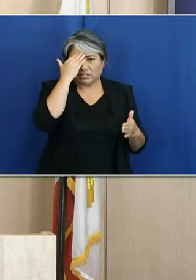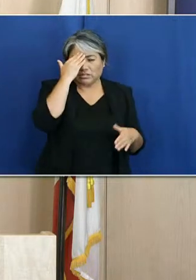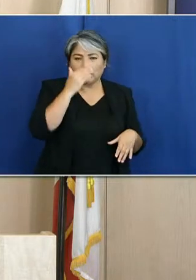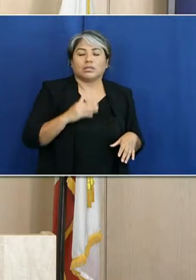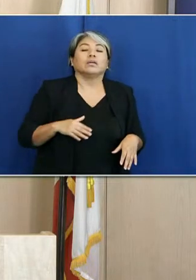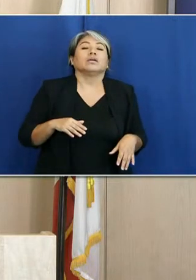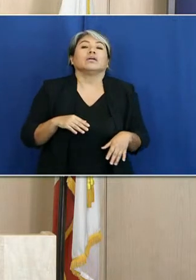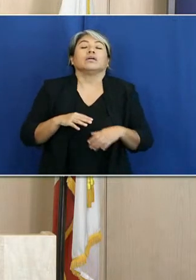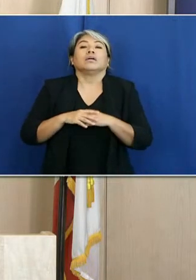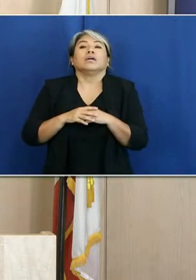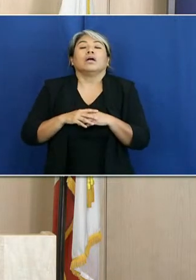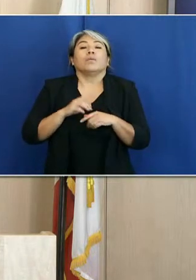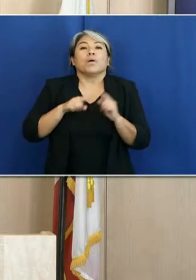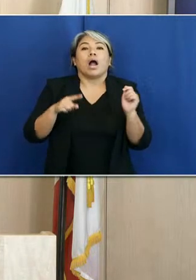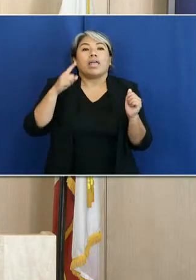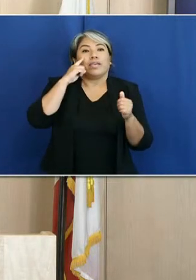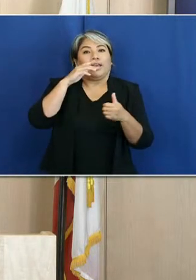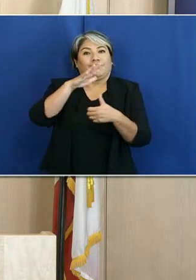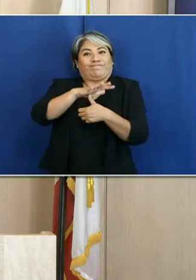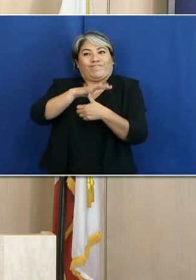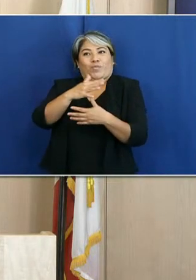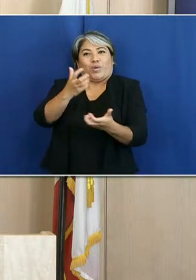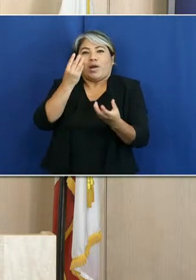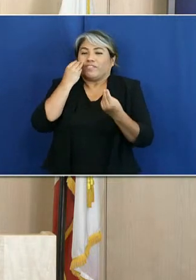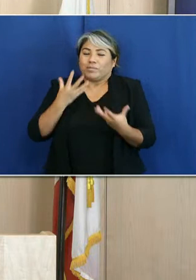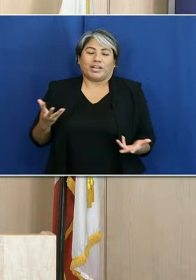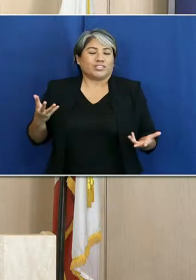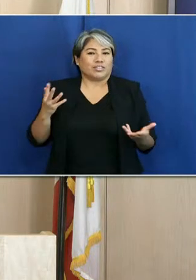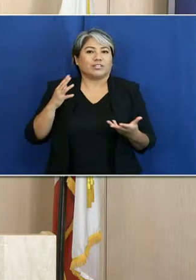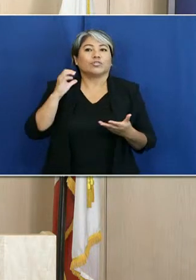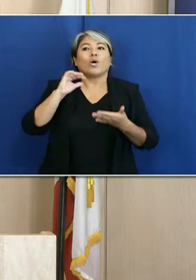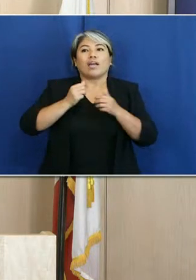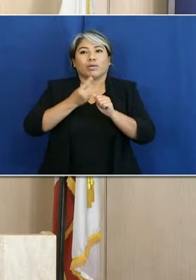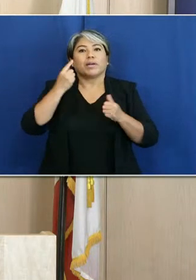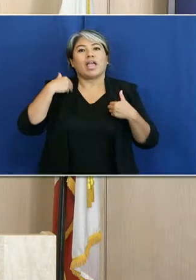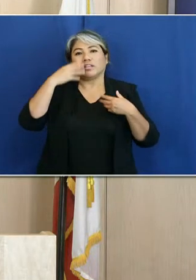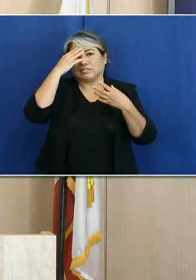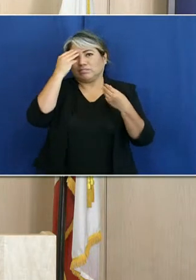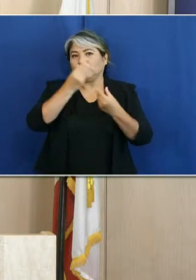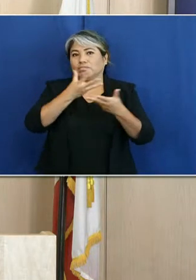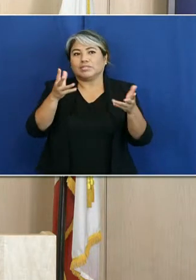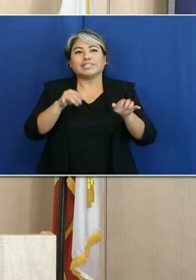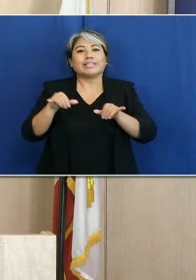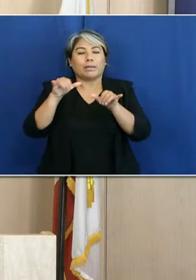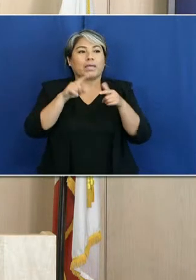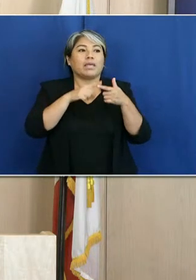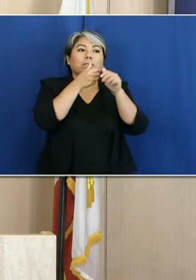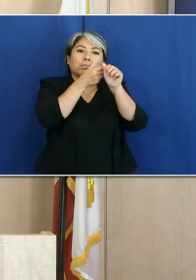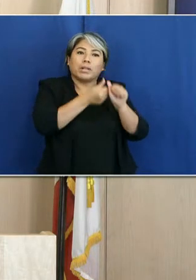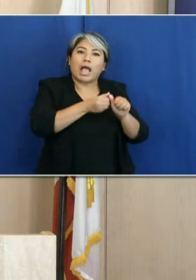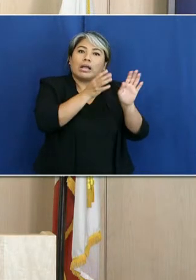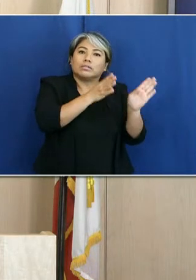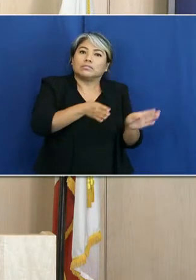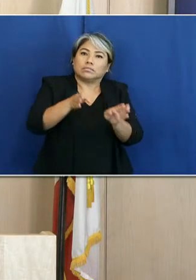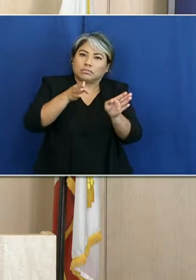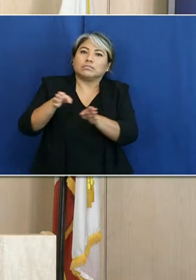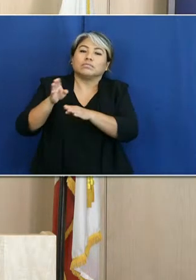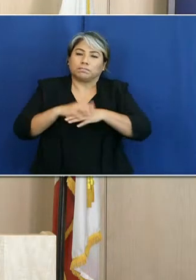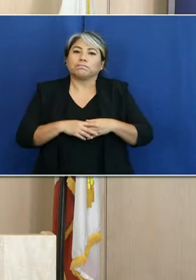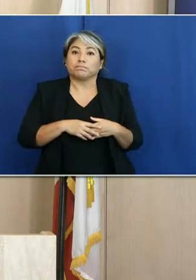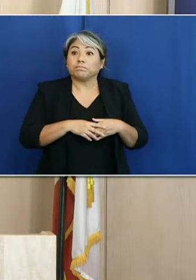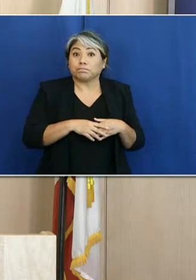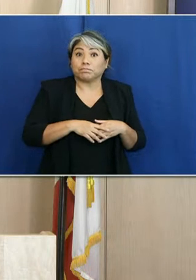than anything else, I think we just want information so everybody has the same information and they can plan accordingly. Does that answer your